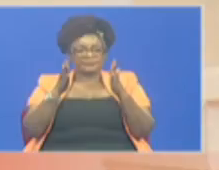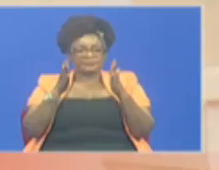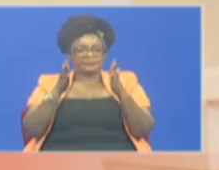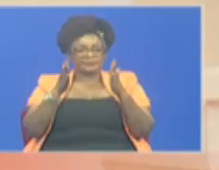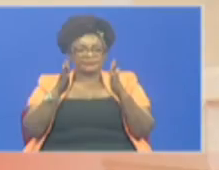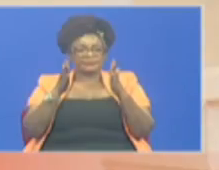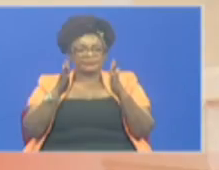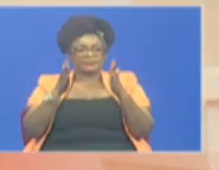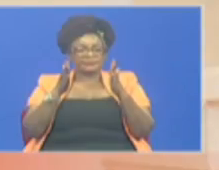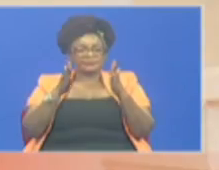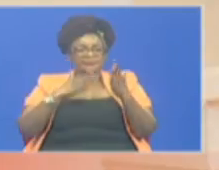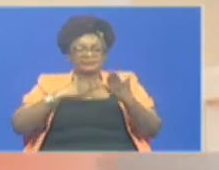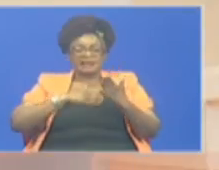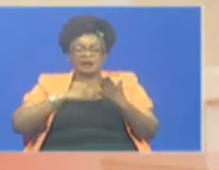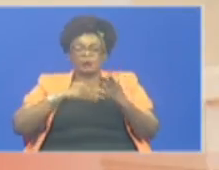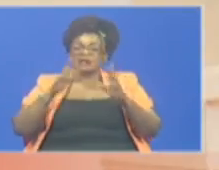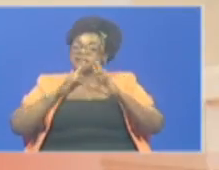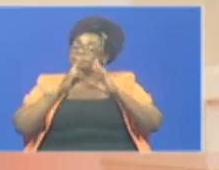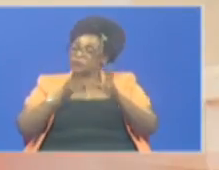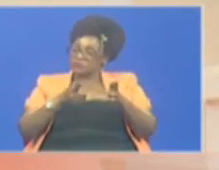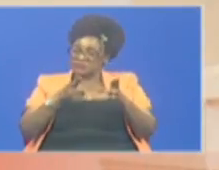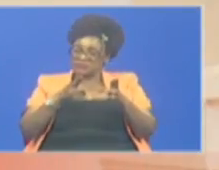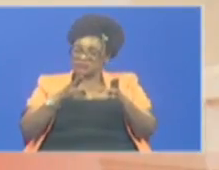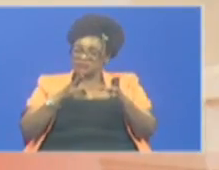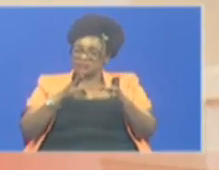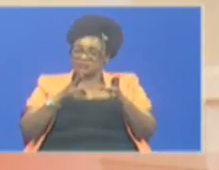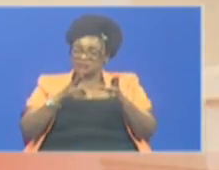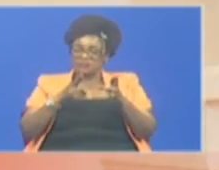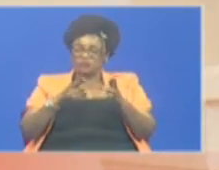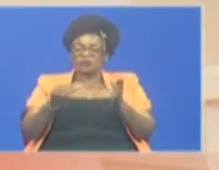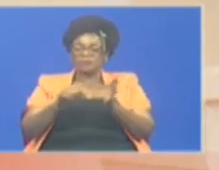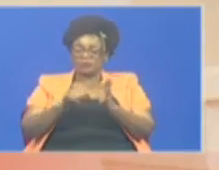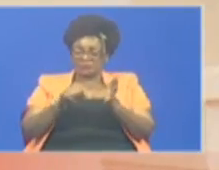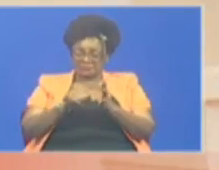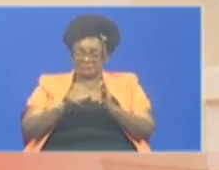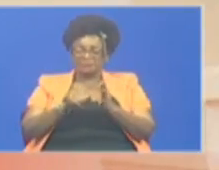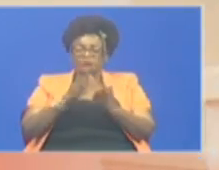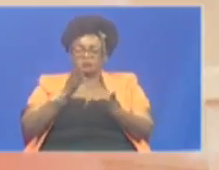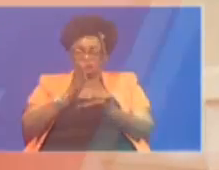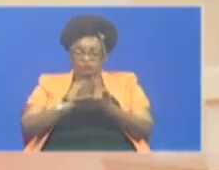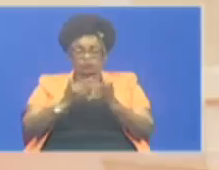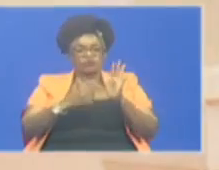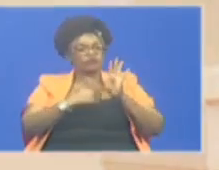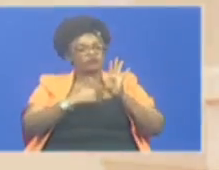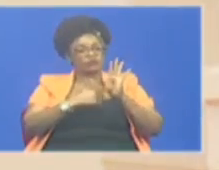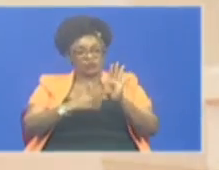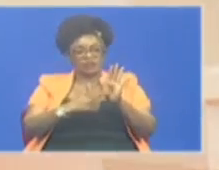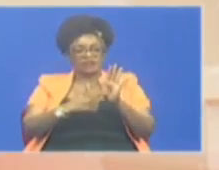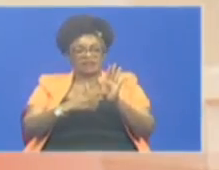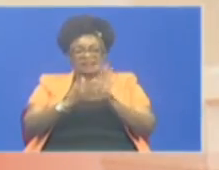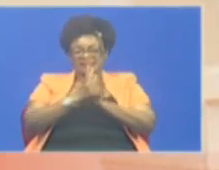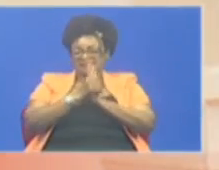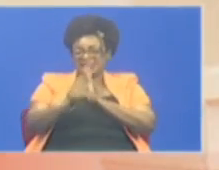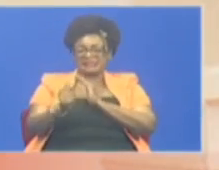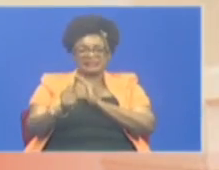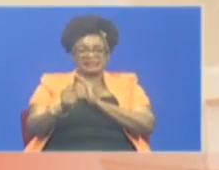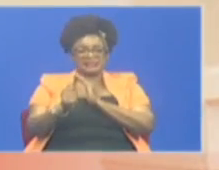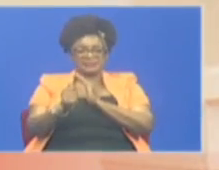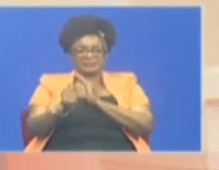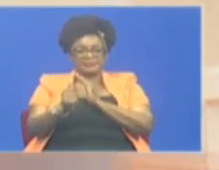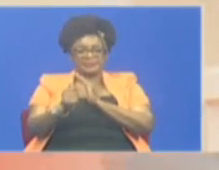Our response to this crisis, I believe, is revealing our skills